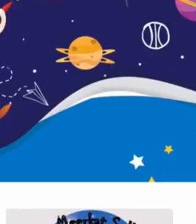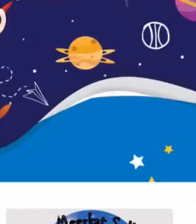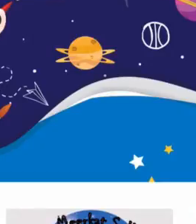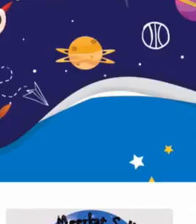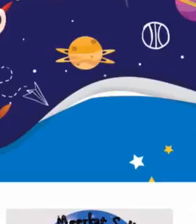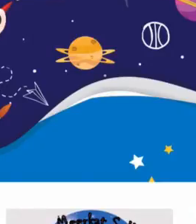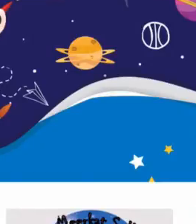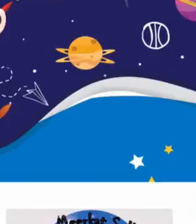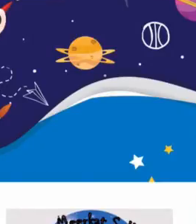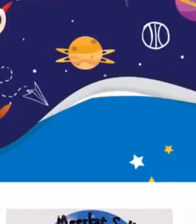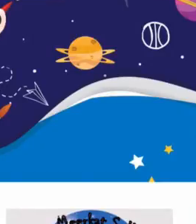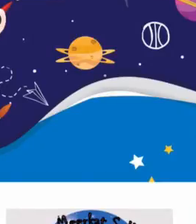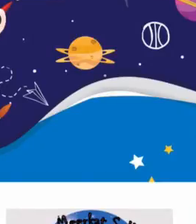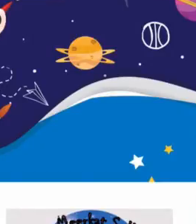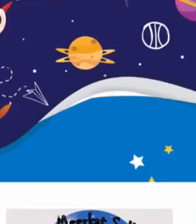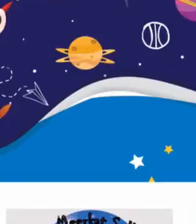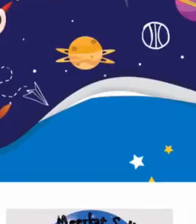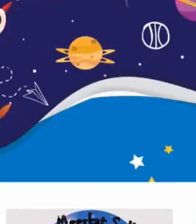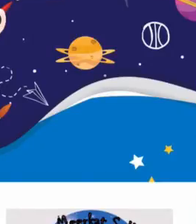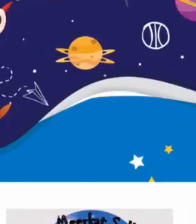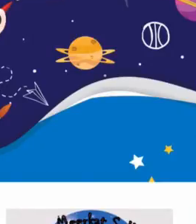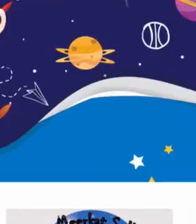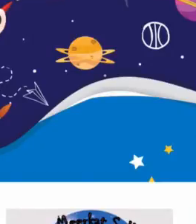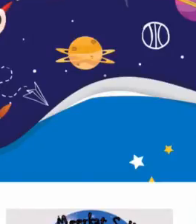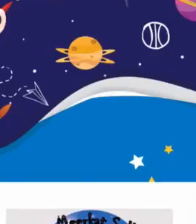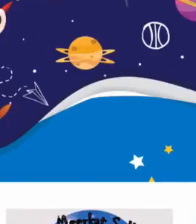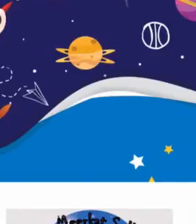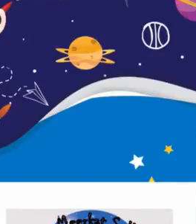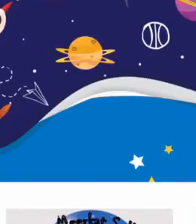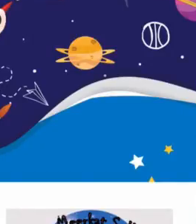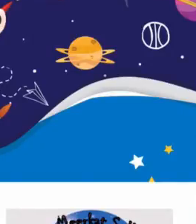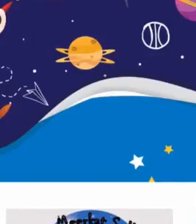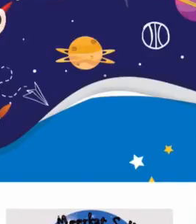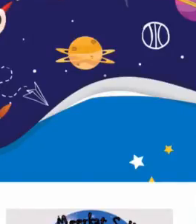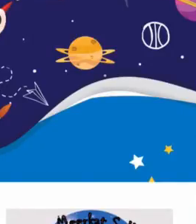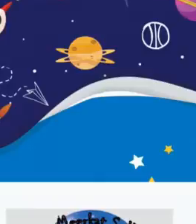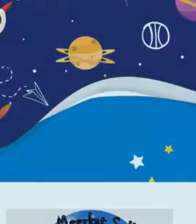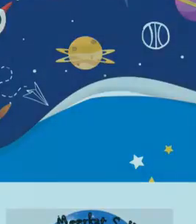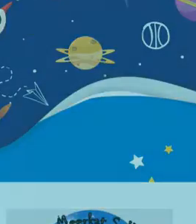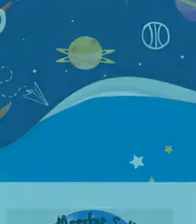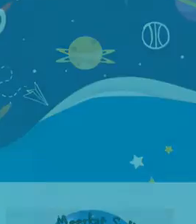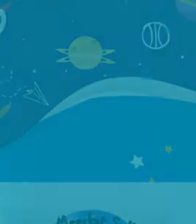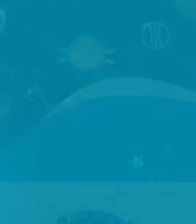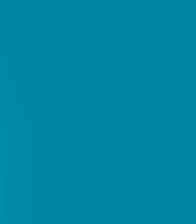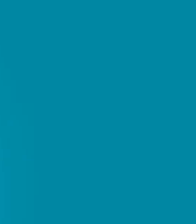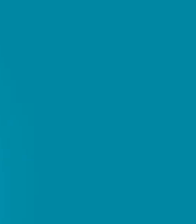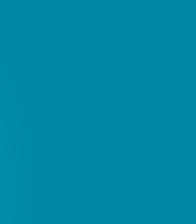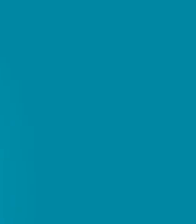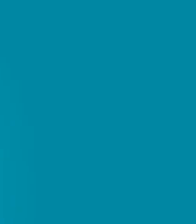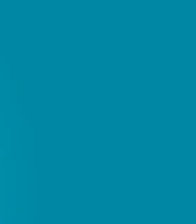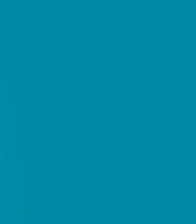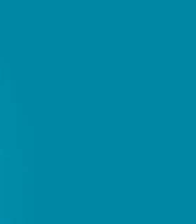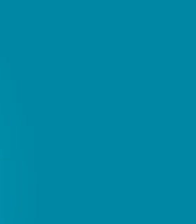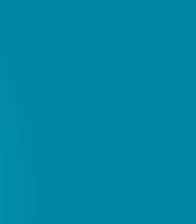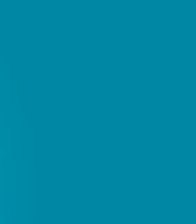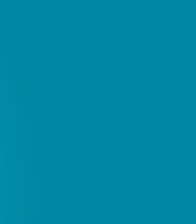UNICEF for Every Child, My Zone Online School, and Amos Meerkat Syllabus.